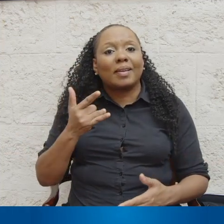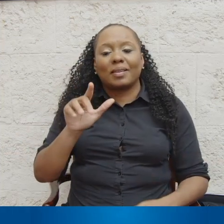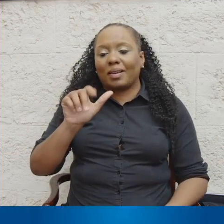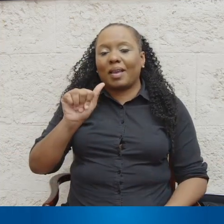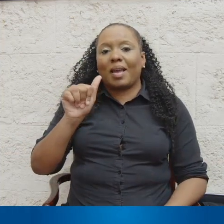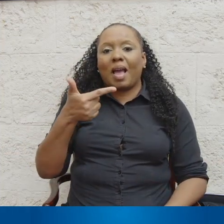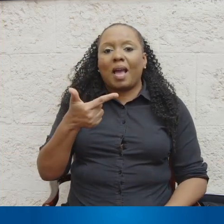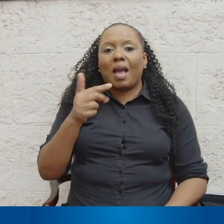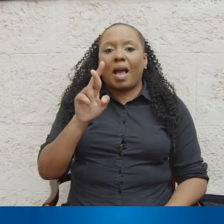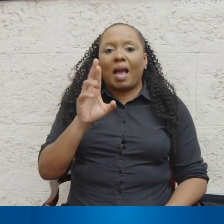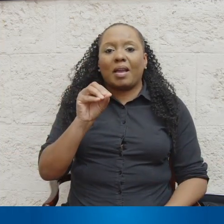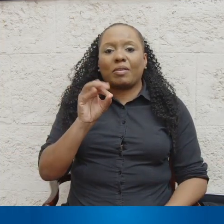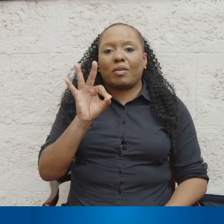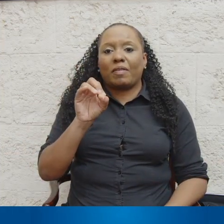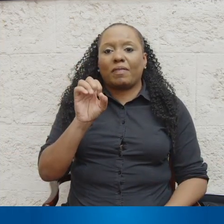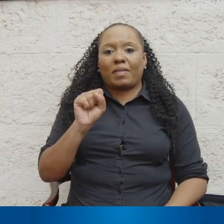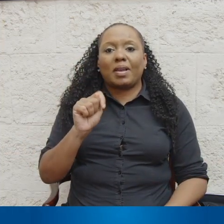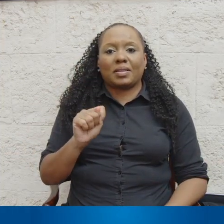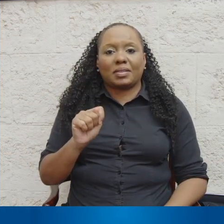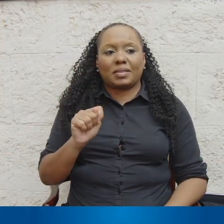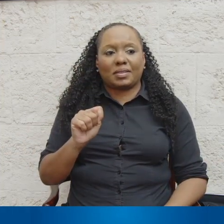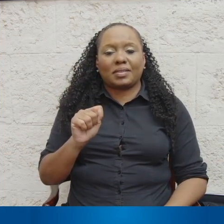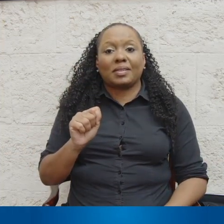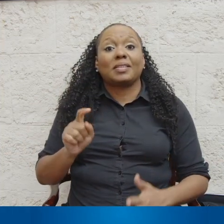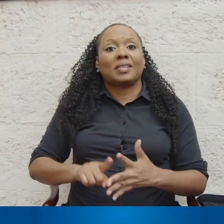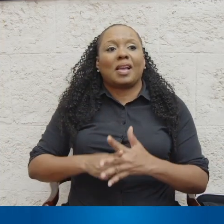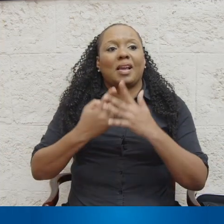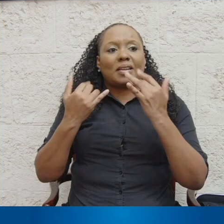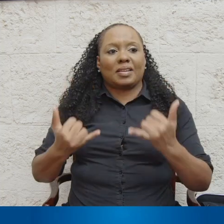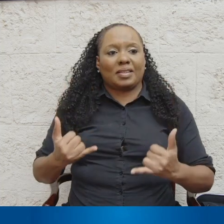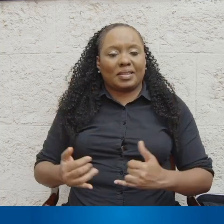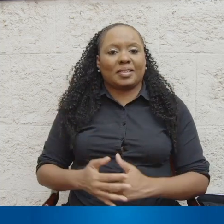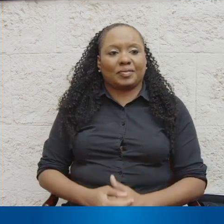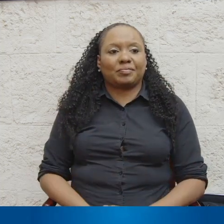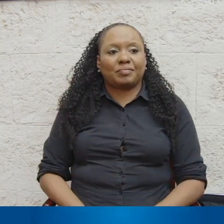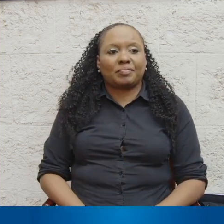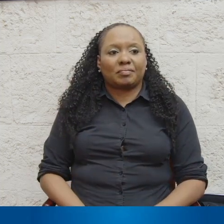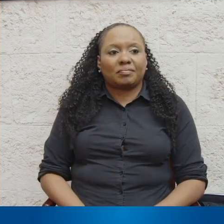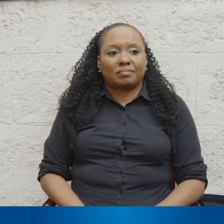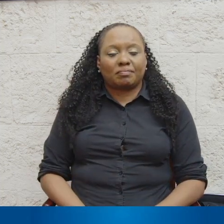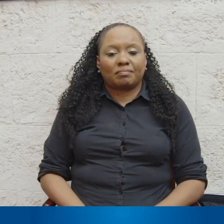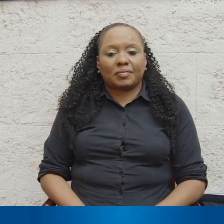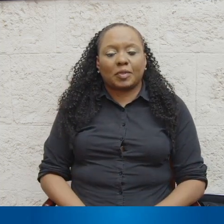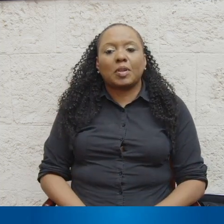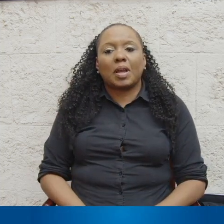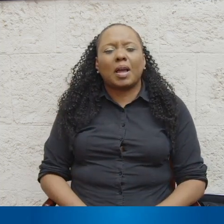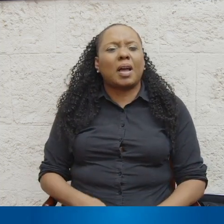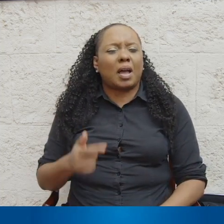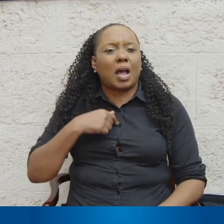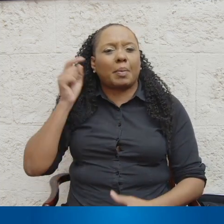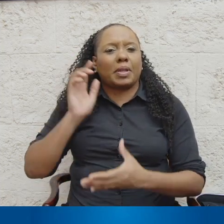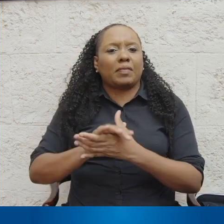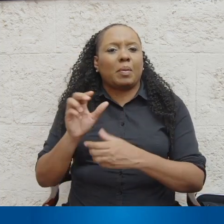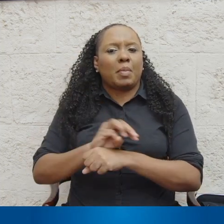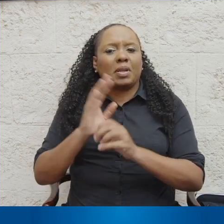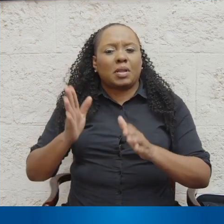think he needs to make a statement to the press at some point in time today. So I just ask you to stay tuned for that.